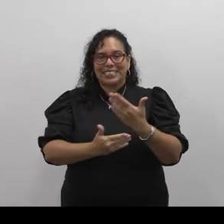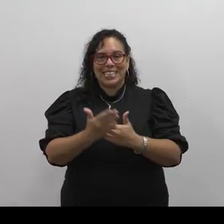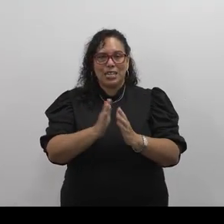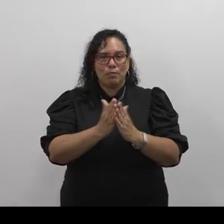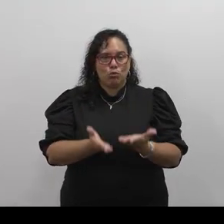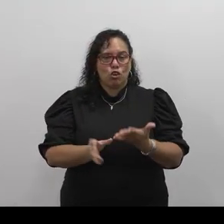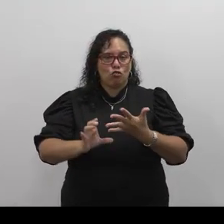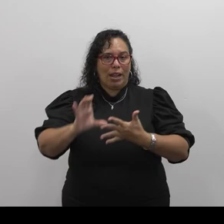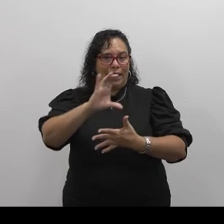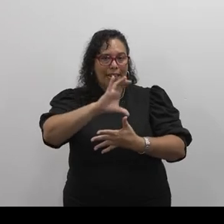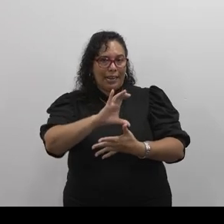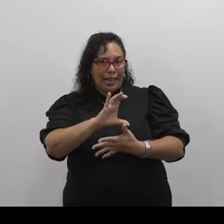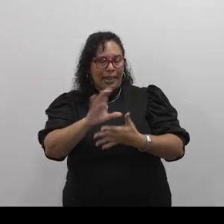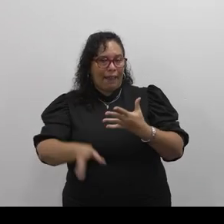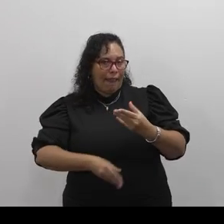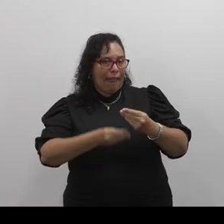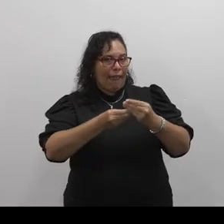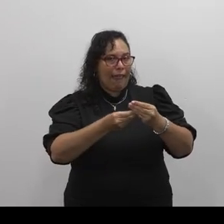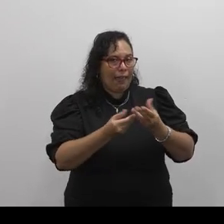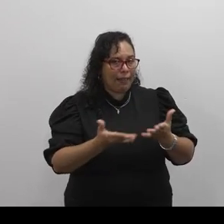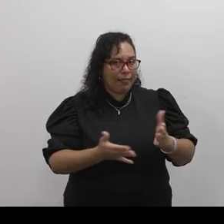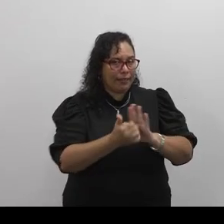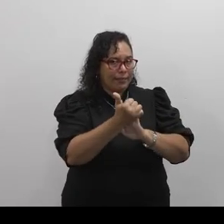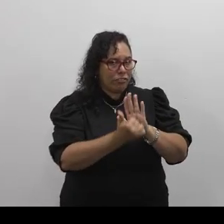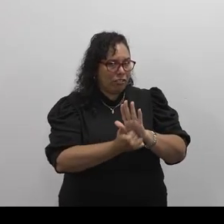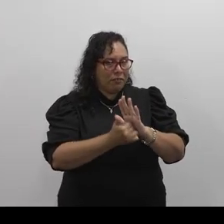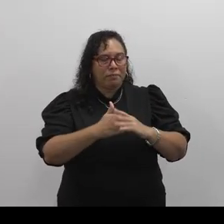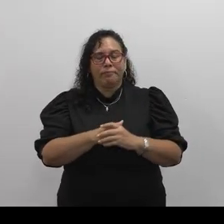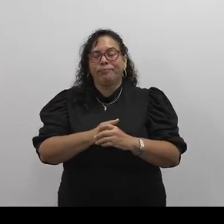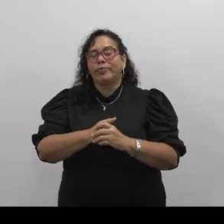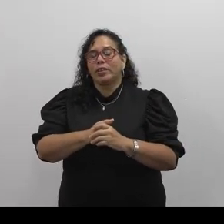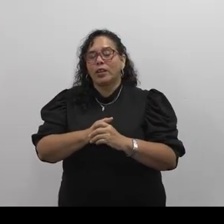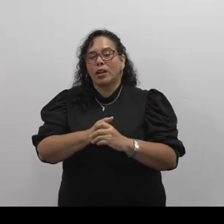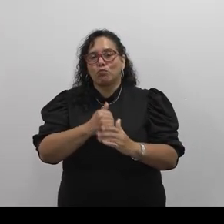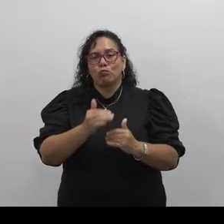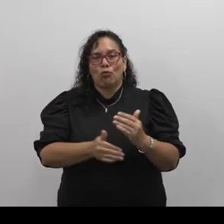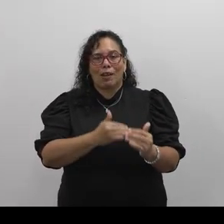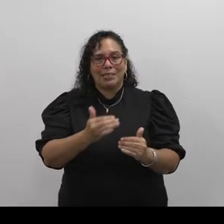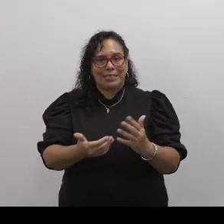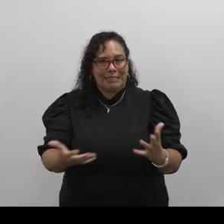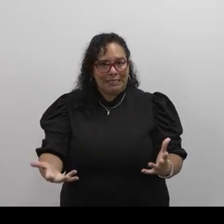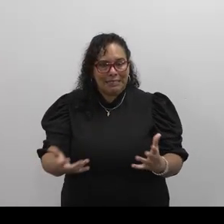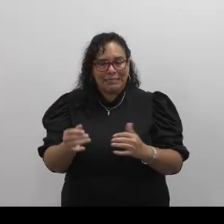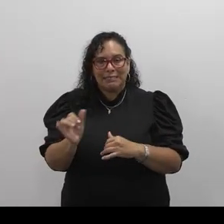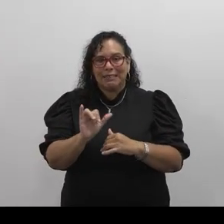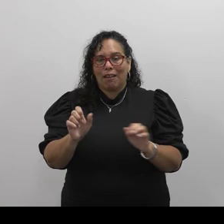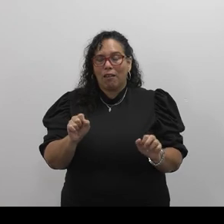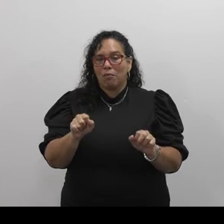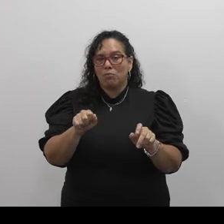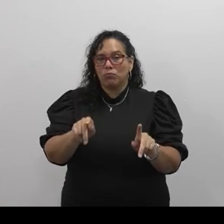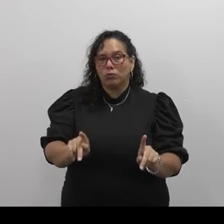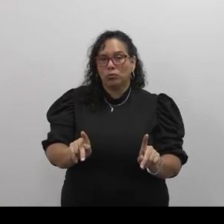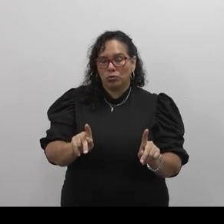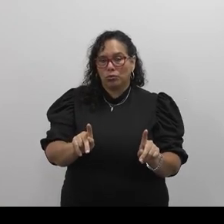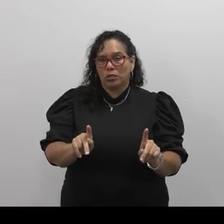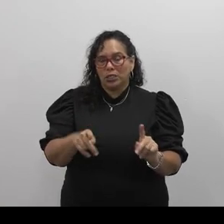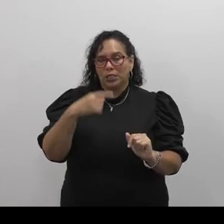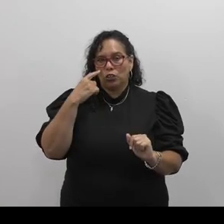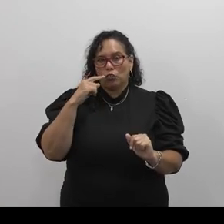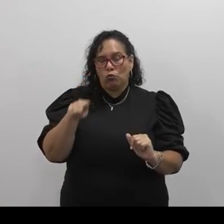criteria for putting items on the agenda and processing of things like the opportunities